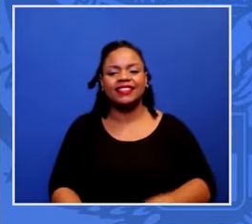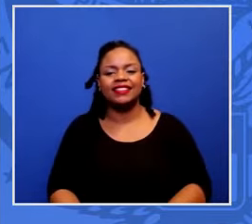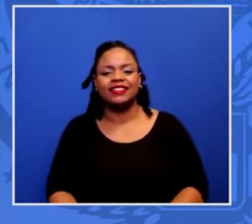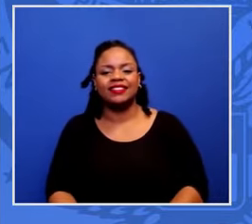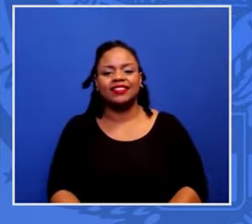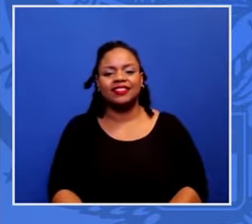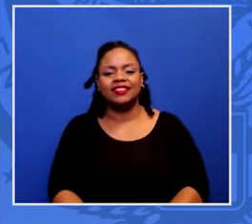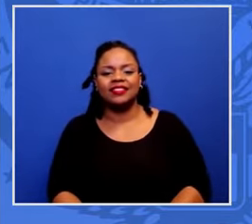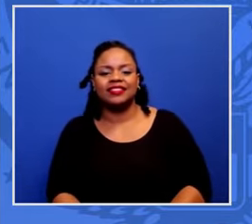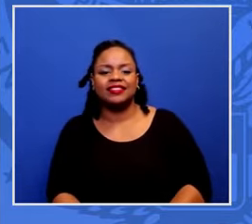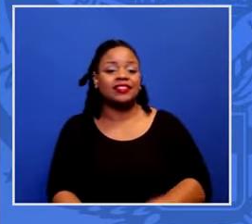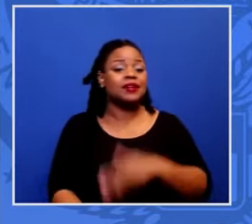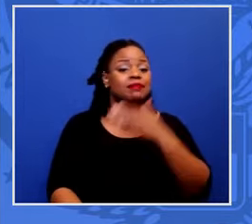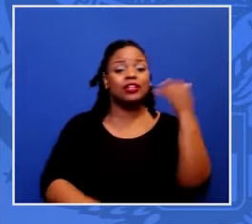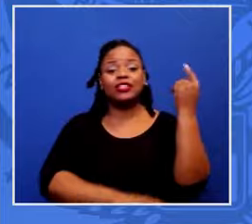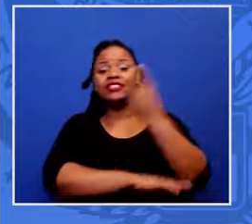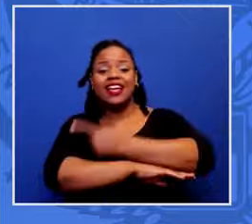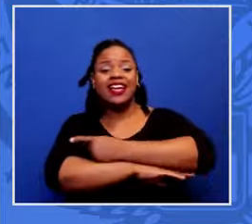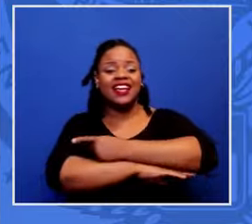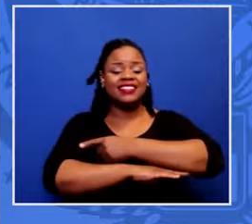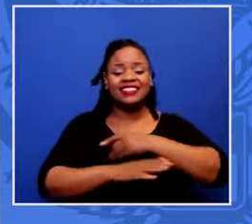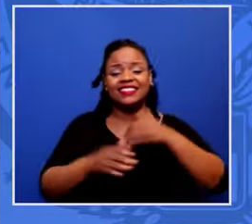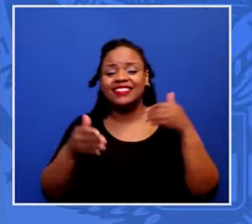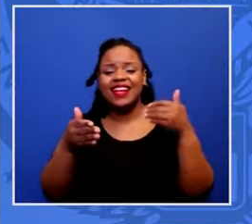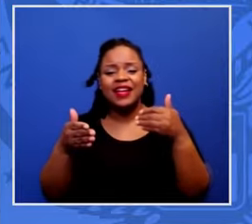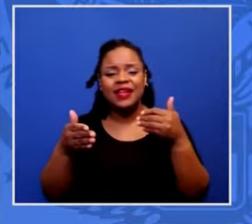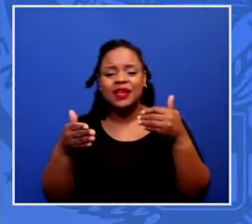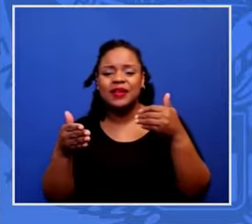better days are coming.